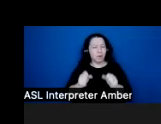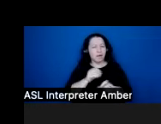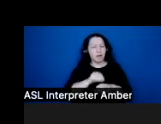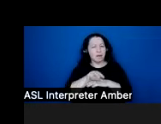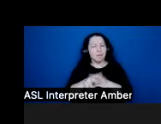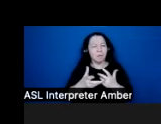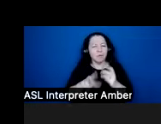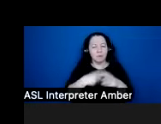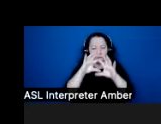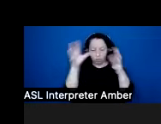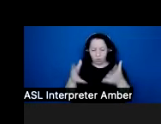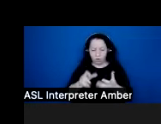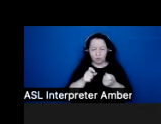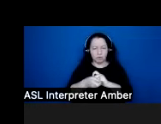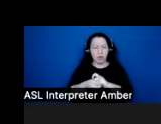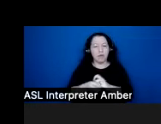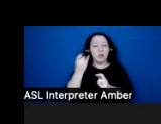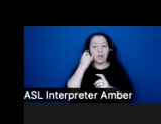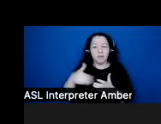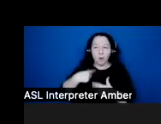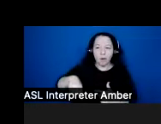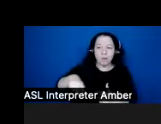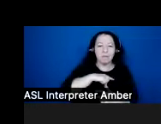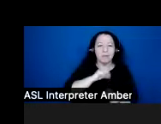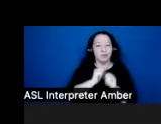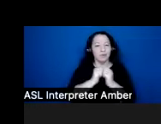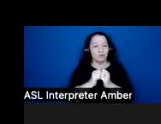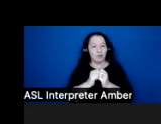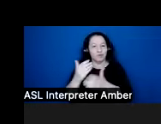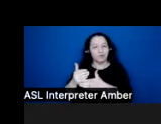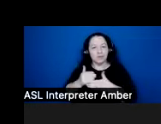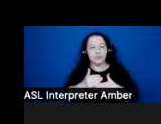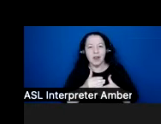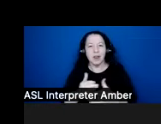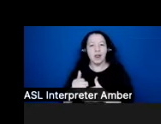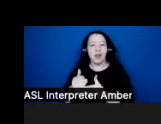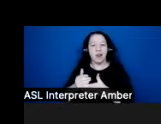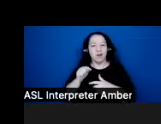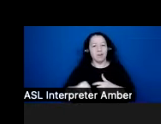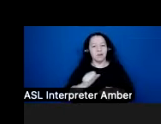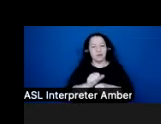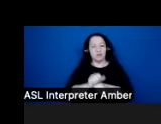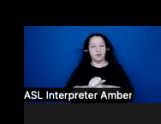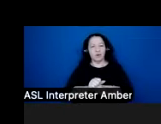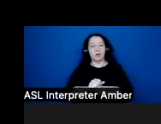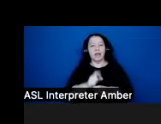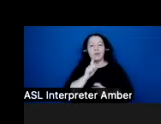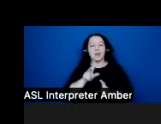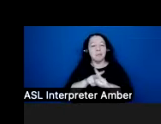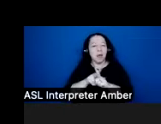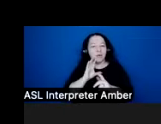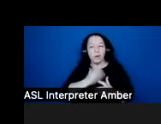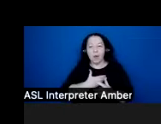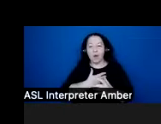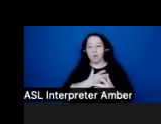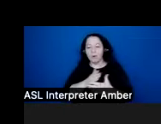space and employ our unique gifts towards sort of shared goals and purpose. Like, what